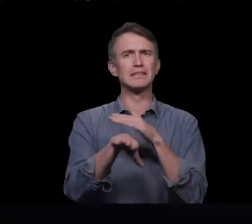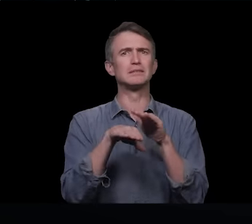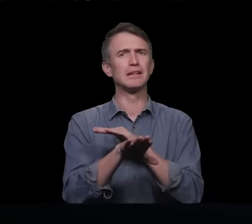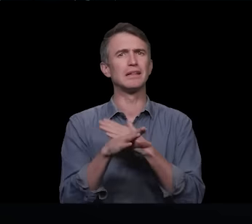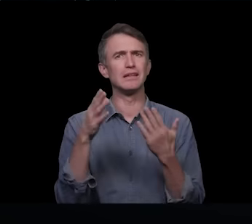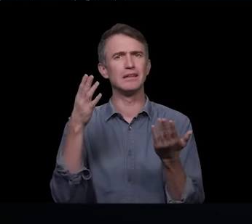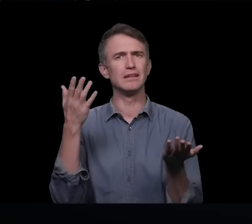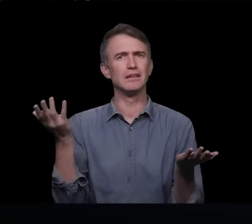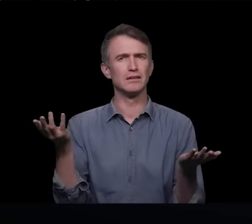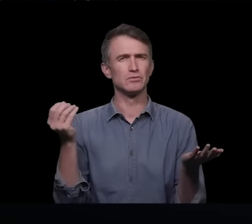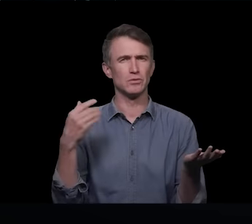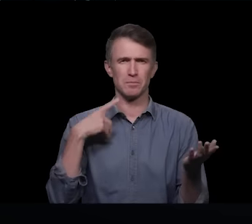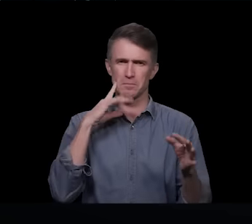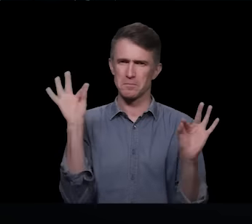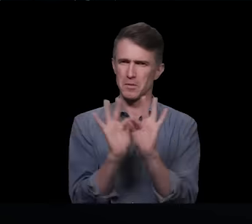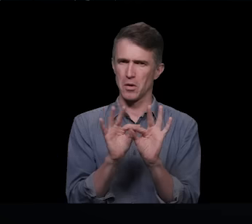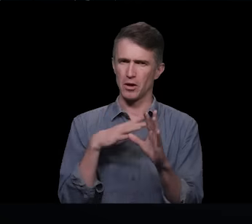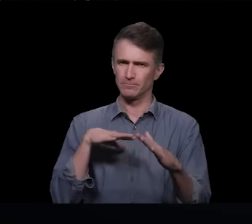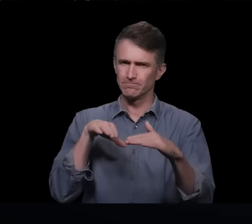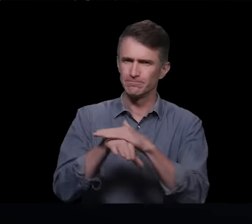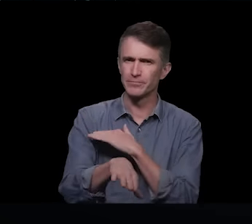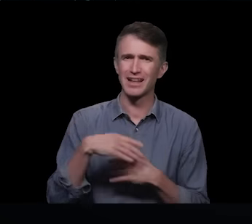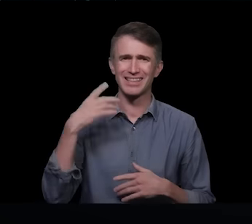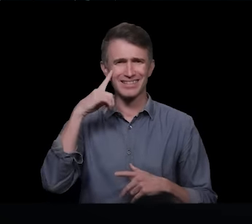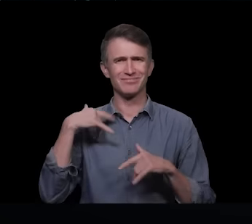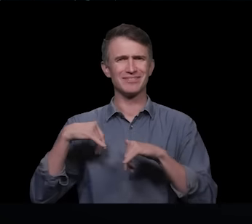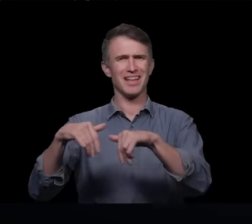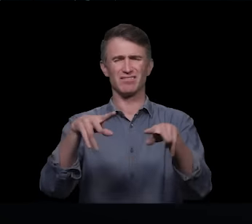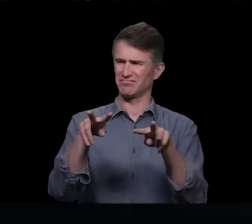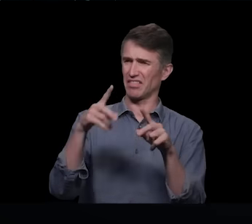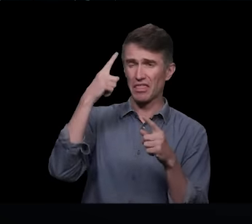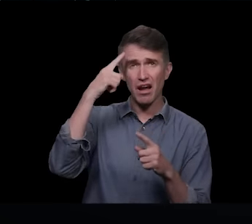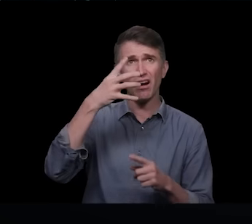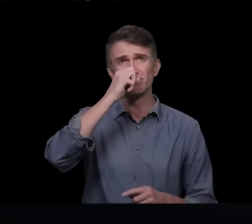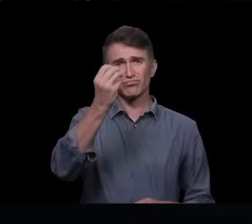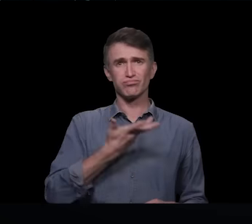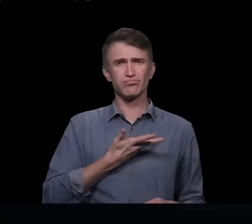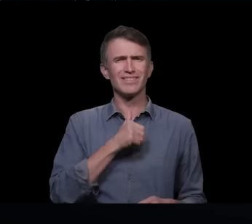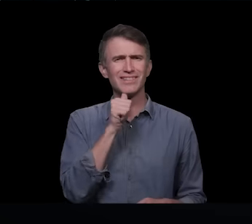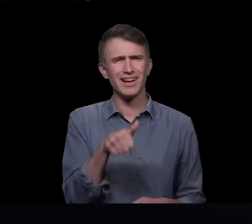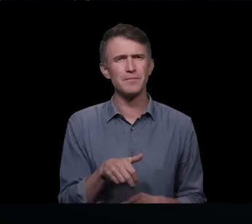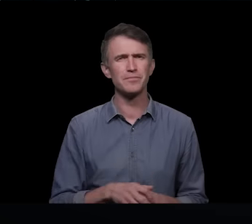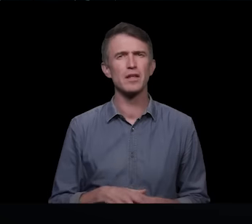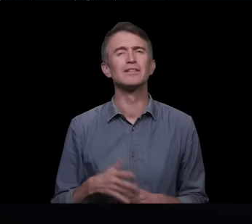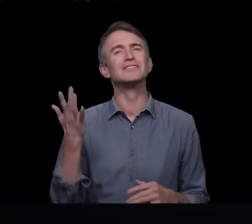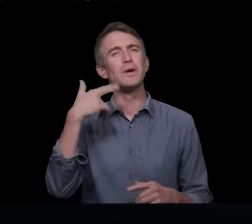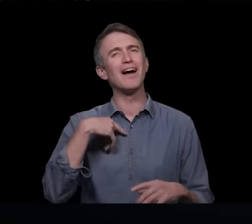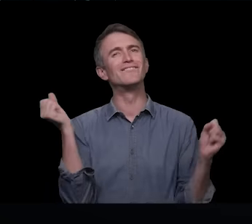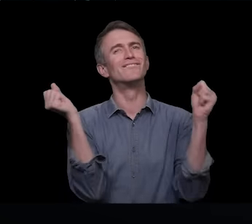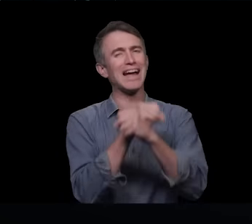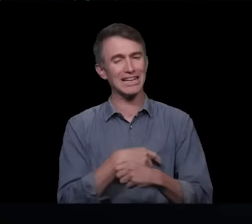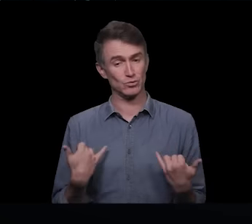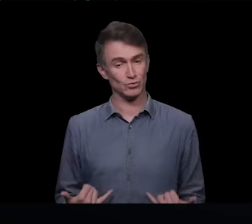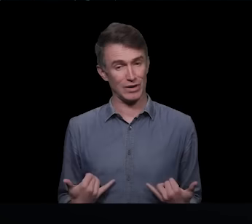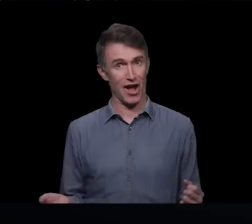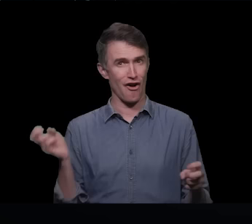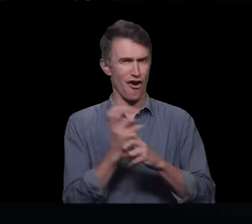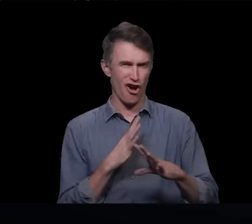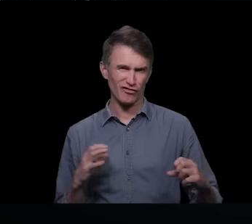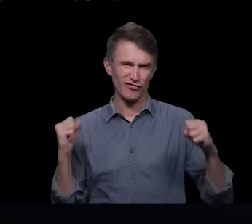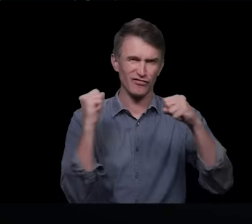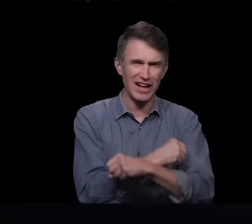to inaccessibility. It feels like no one is thinking of you. That's why I fight so hard today